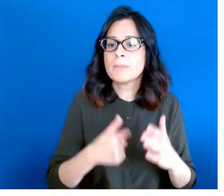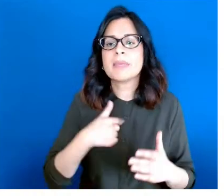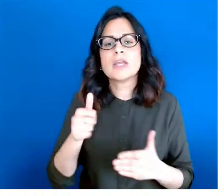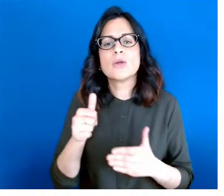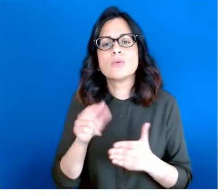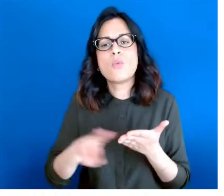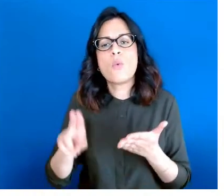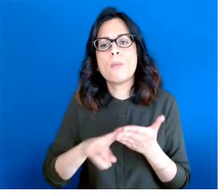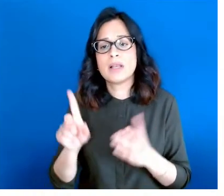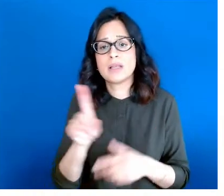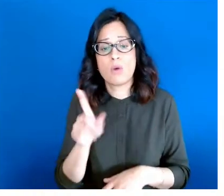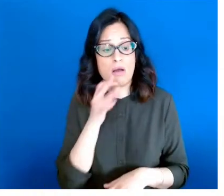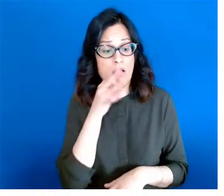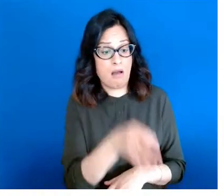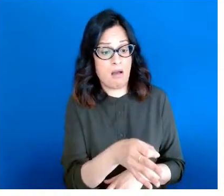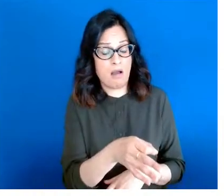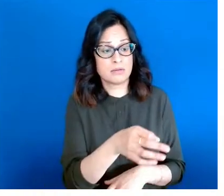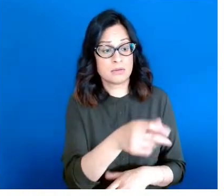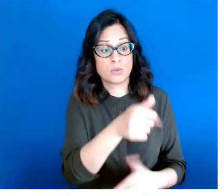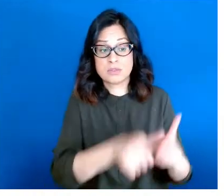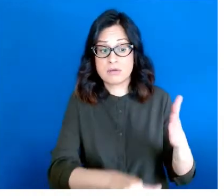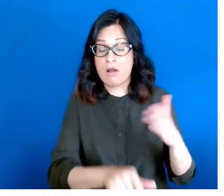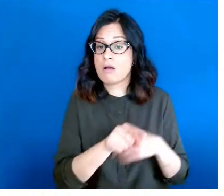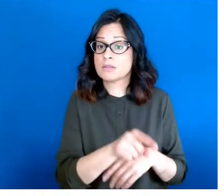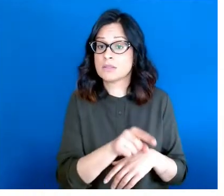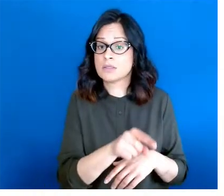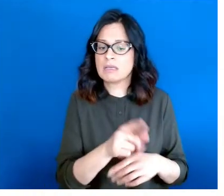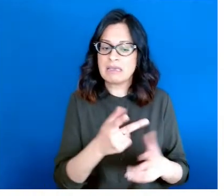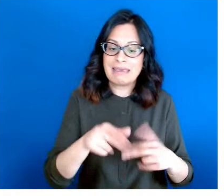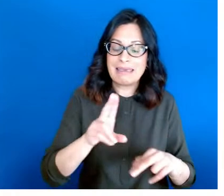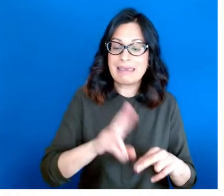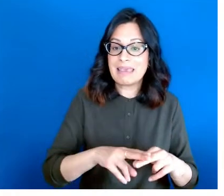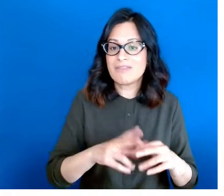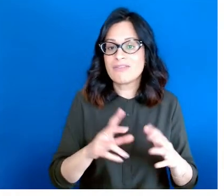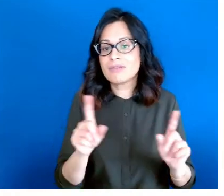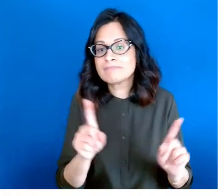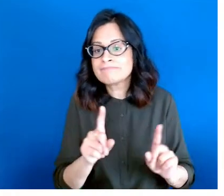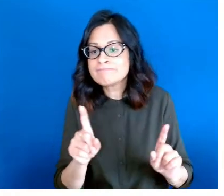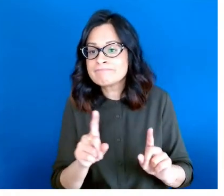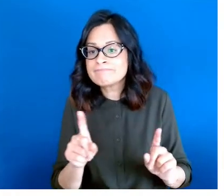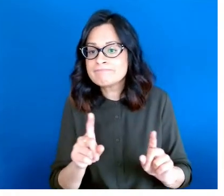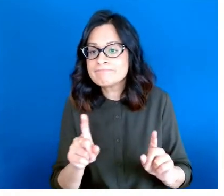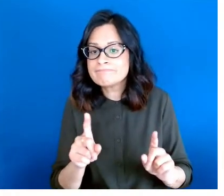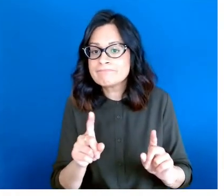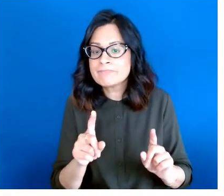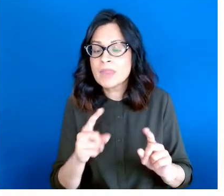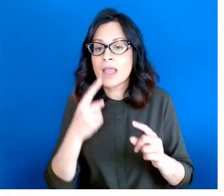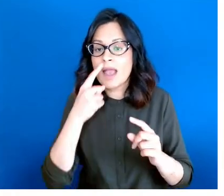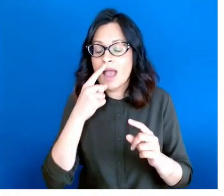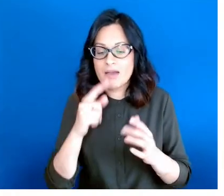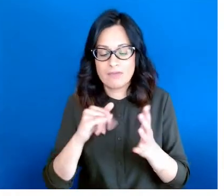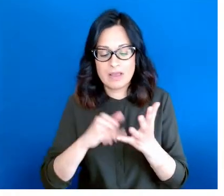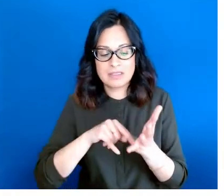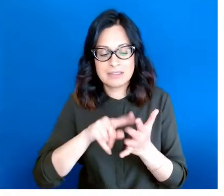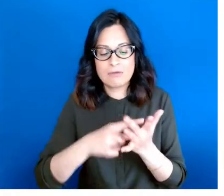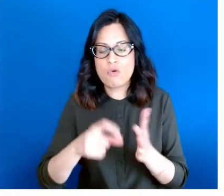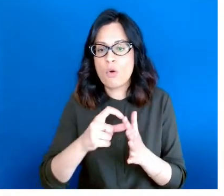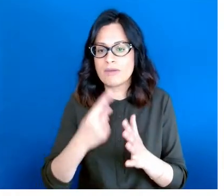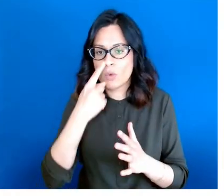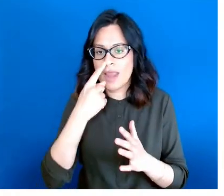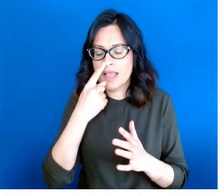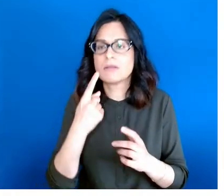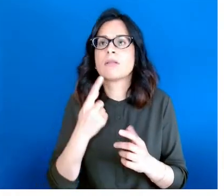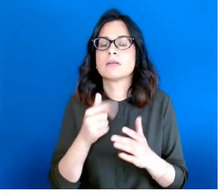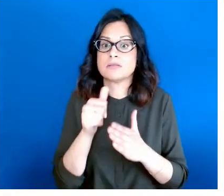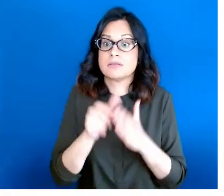ask people to start if they have an inhaled a nasal corticosteroid, to start that about 2